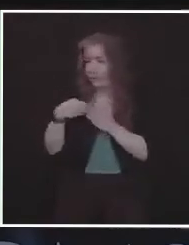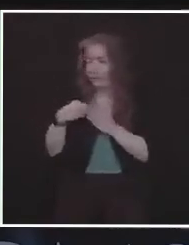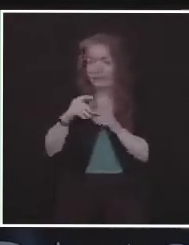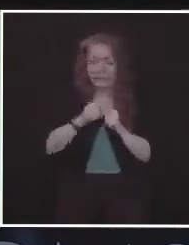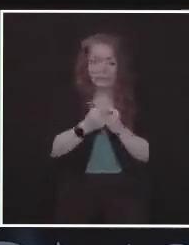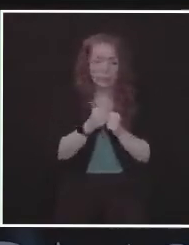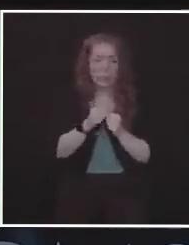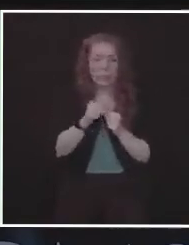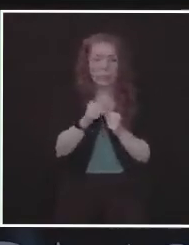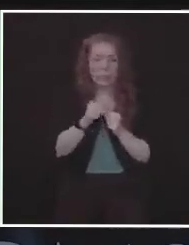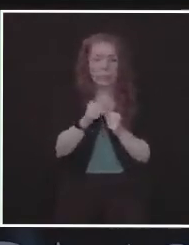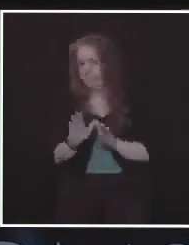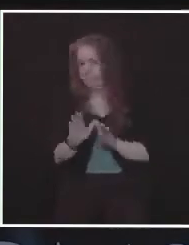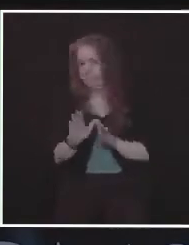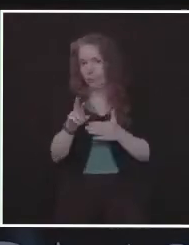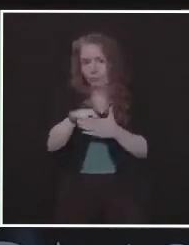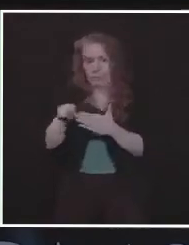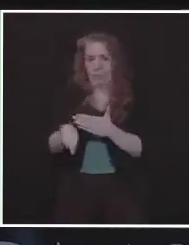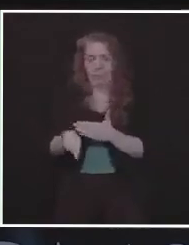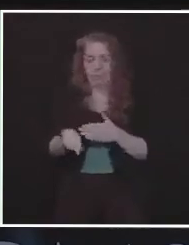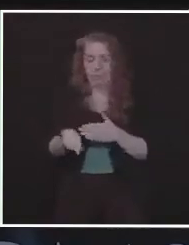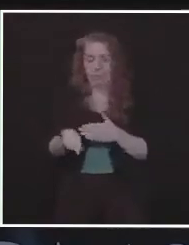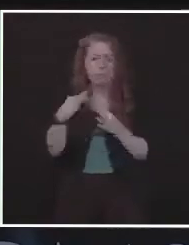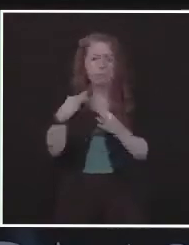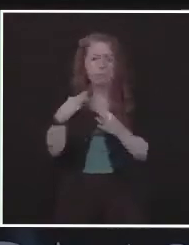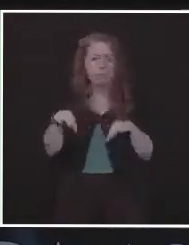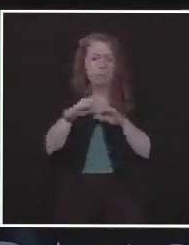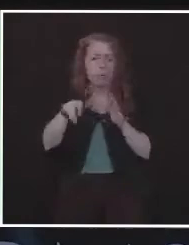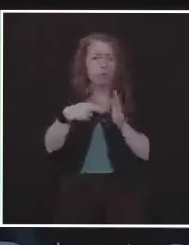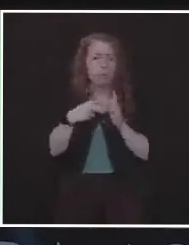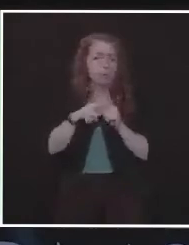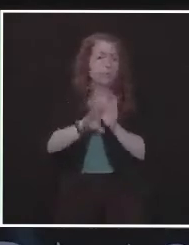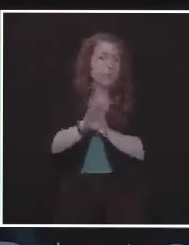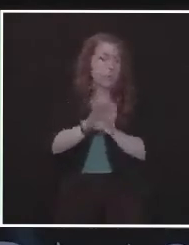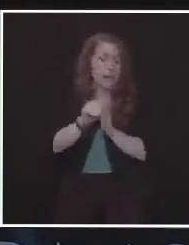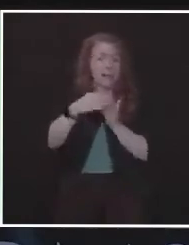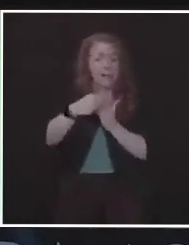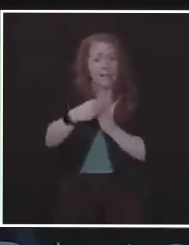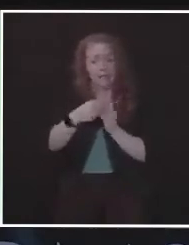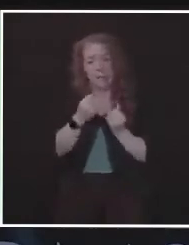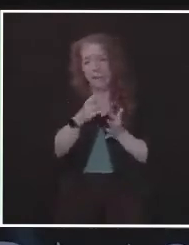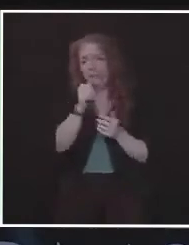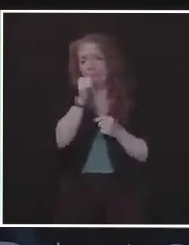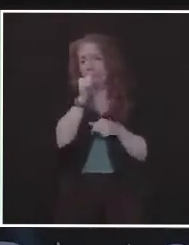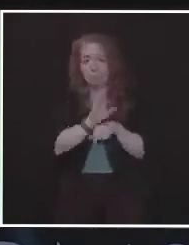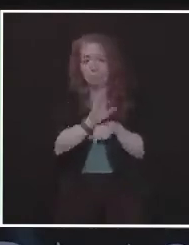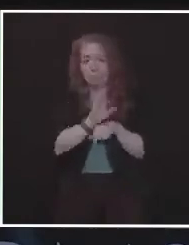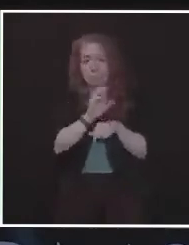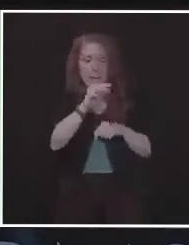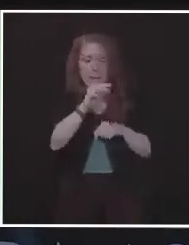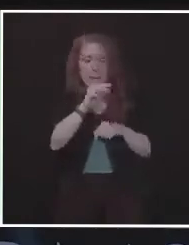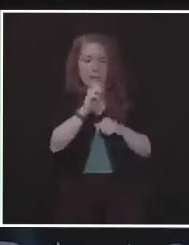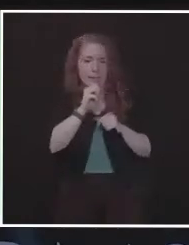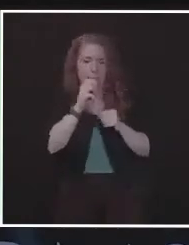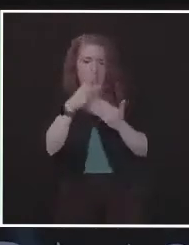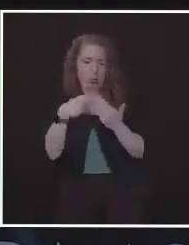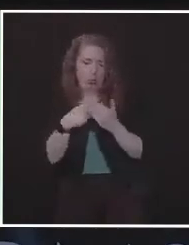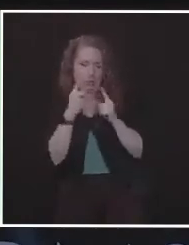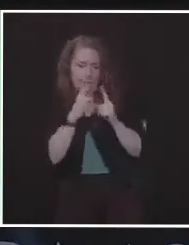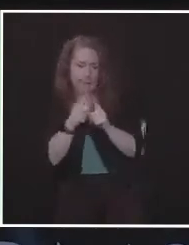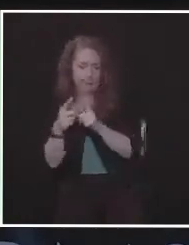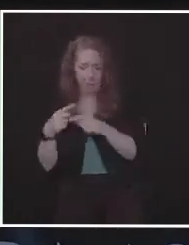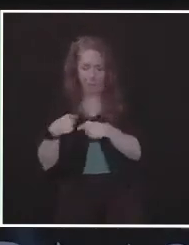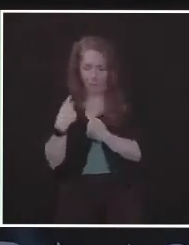She played a critical role in developing and leading many of our commercial space initiatives for the last decade,